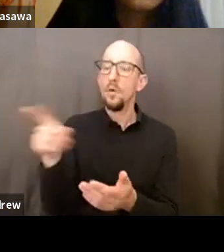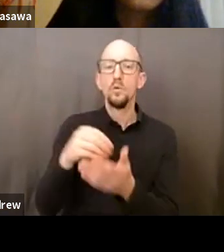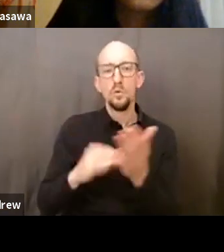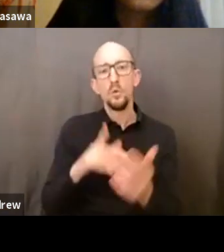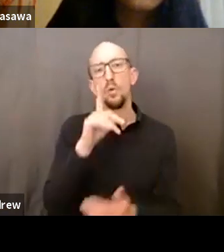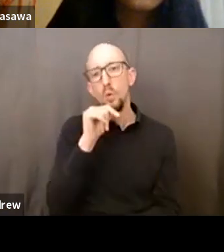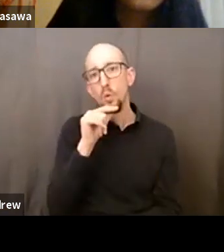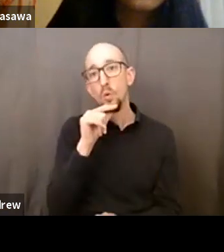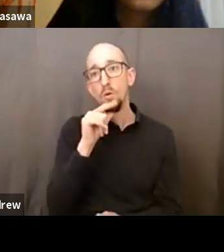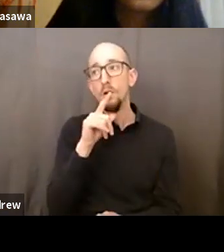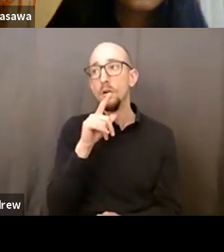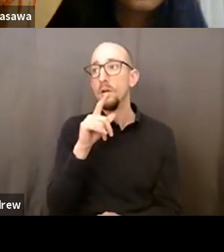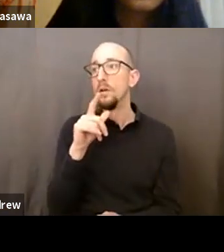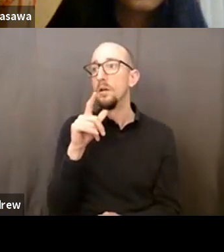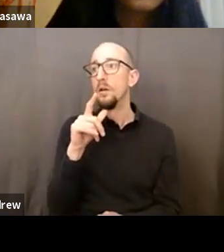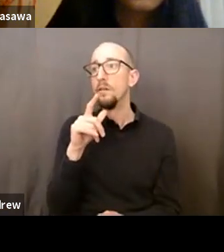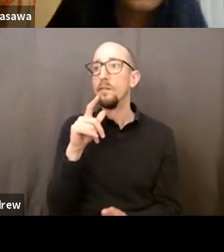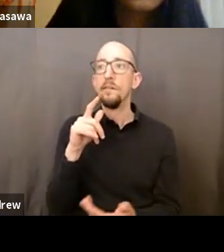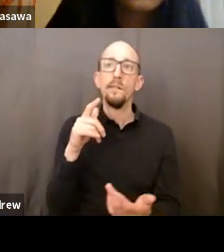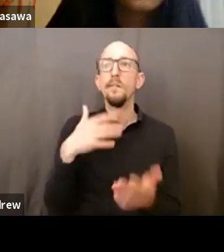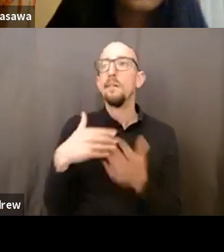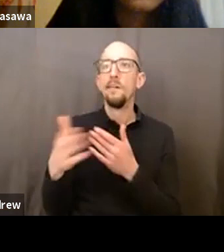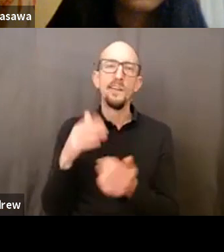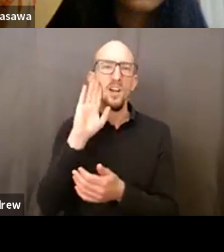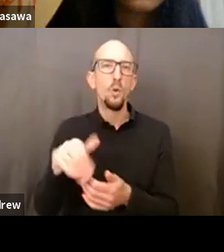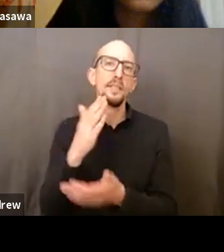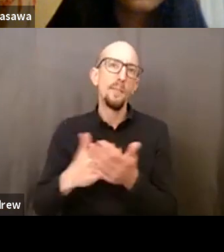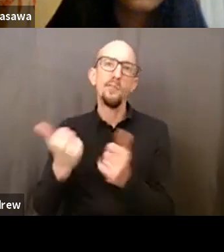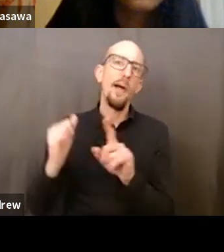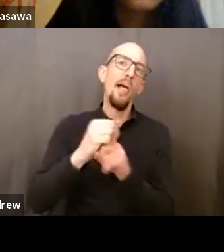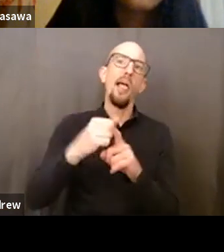who, regardless of the gaming of the